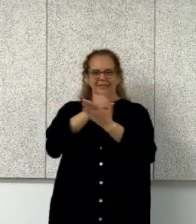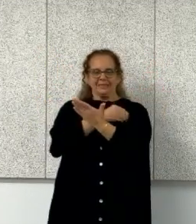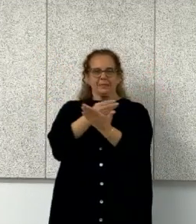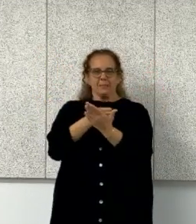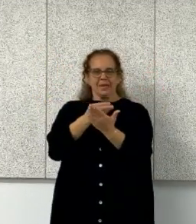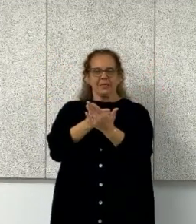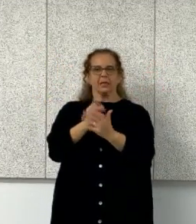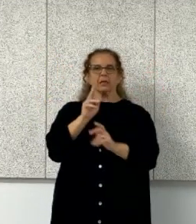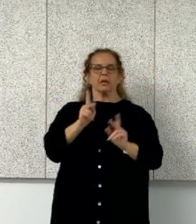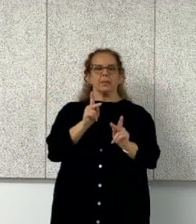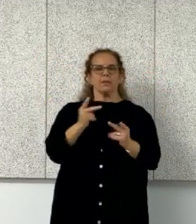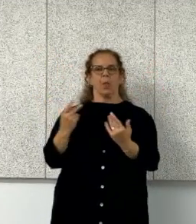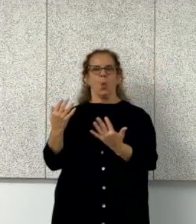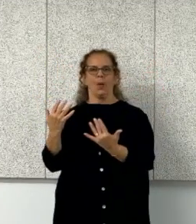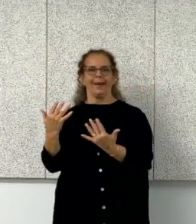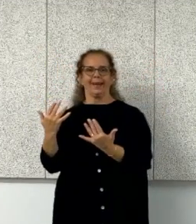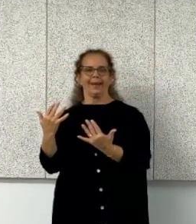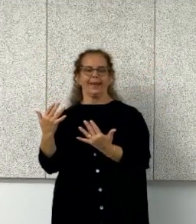for